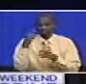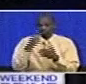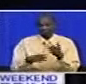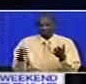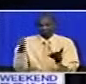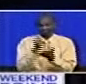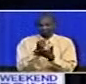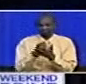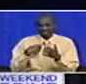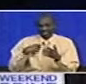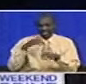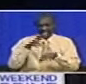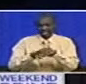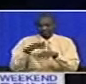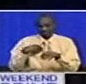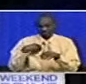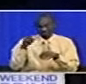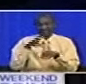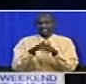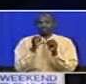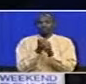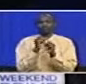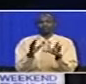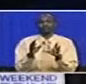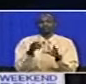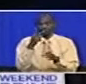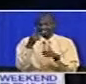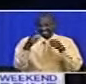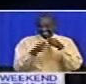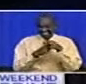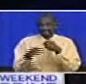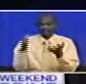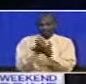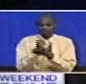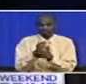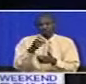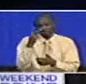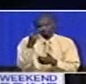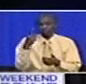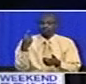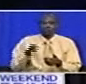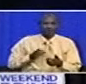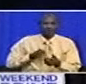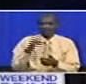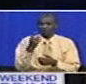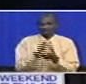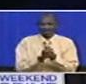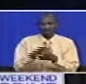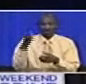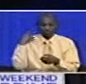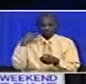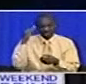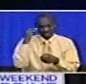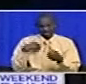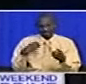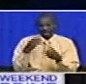getting soft landing from oblivion. And out of the 26 appointees, only two are women. This as former head of civil service